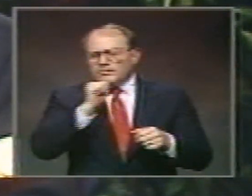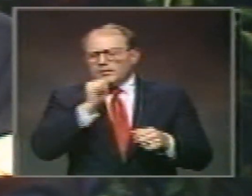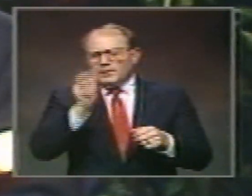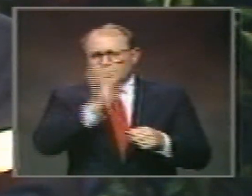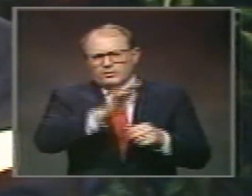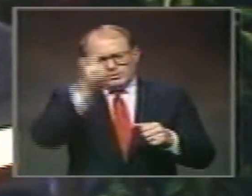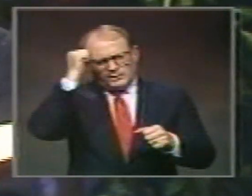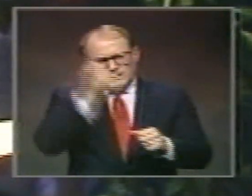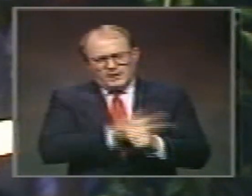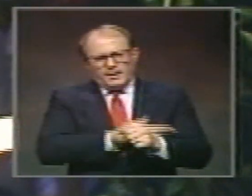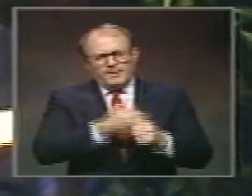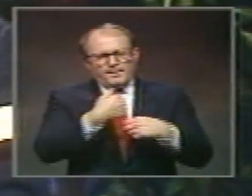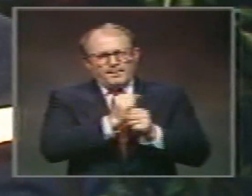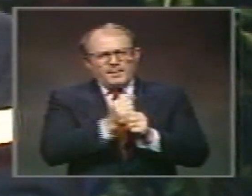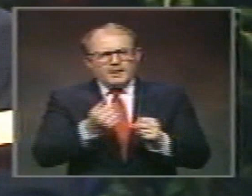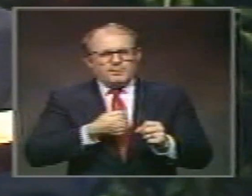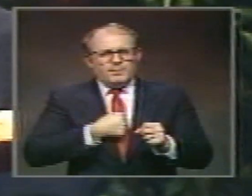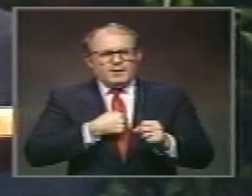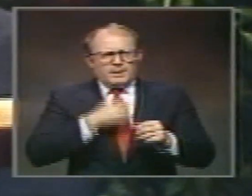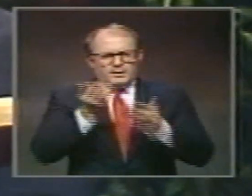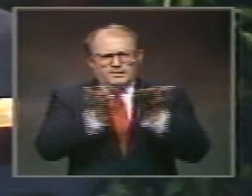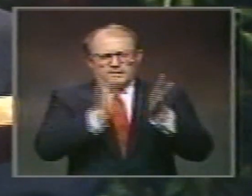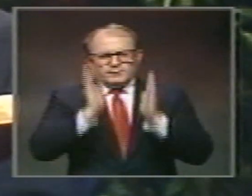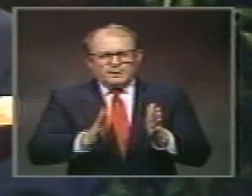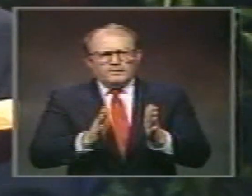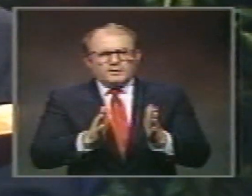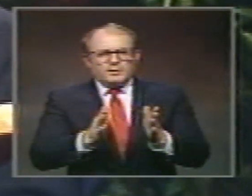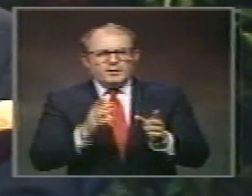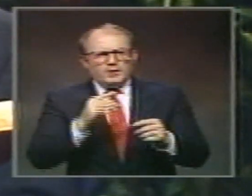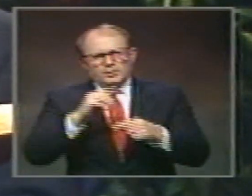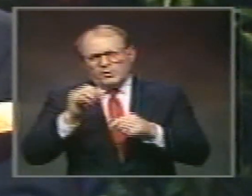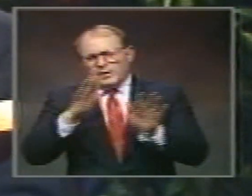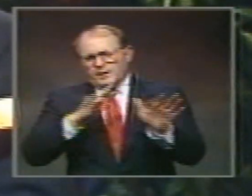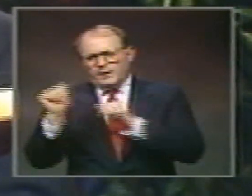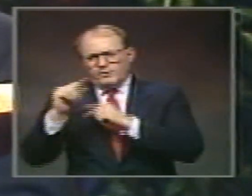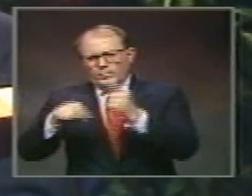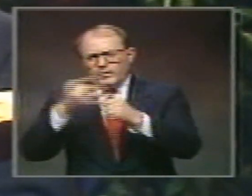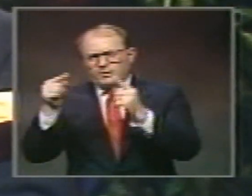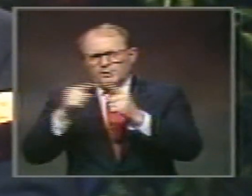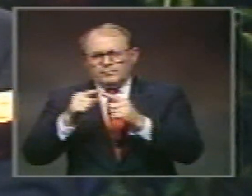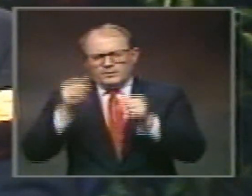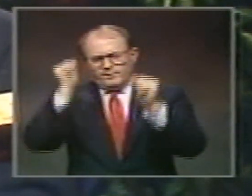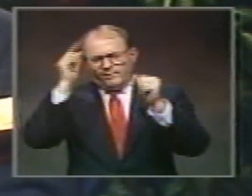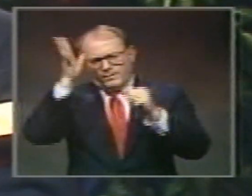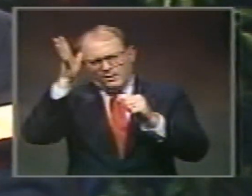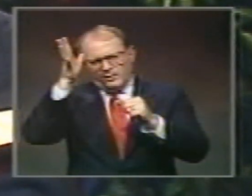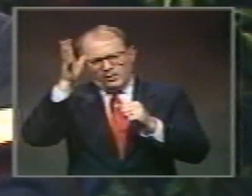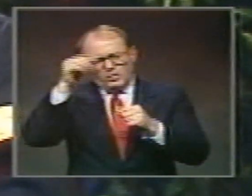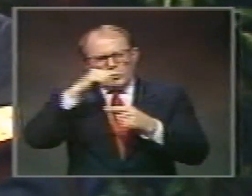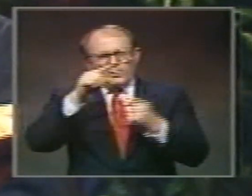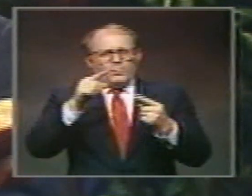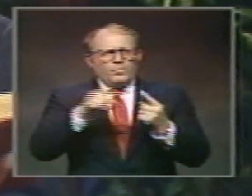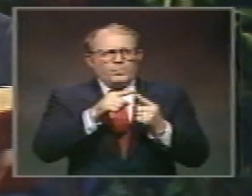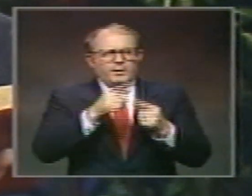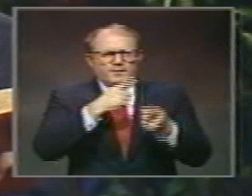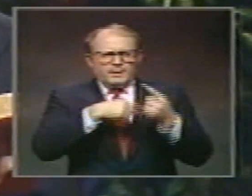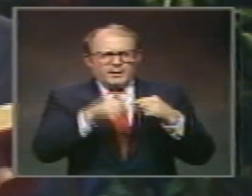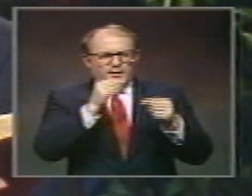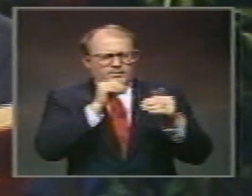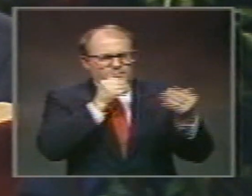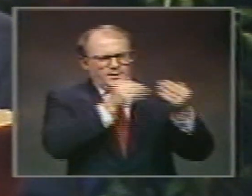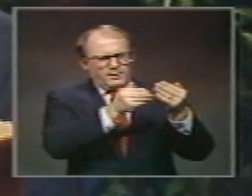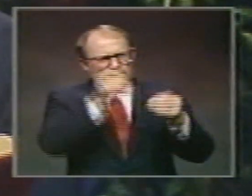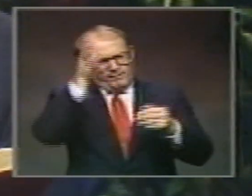servants. And he arose and came to his father. But when he was yet a great way off, his father saw him and had compassion